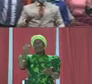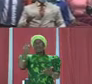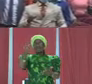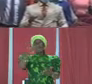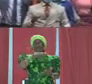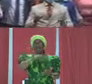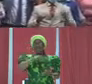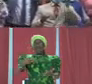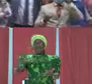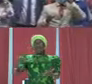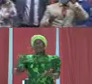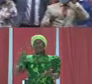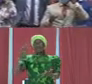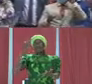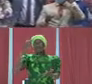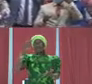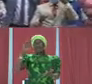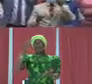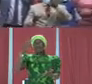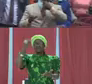and of the Holy Spirit.